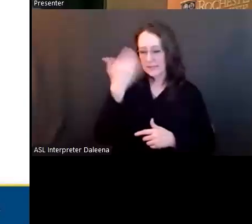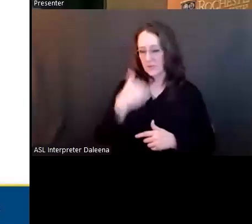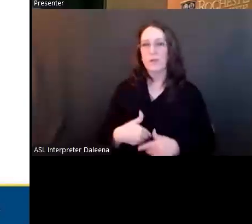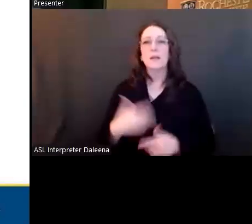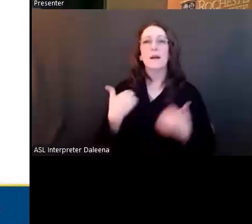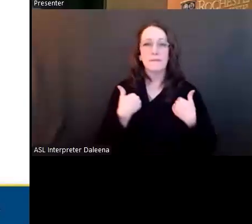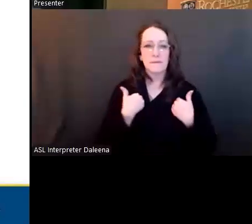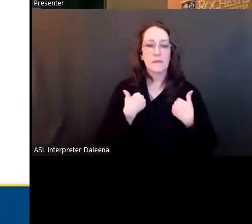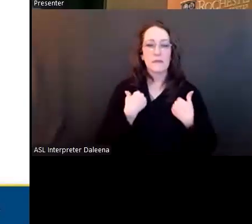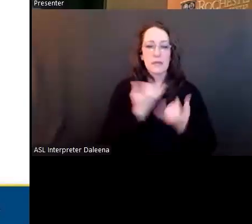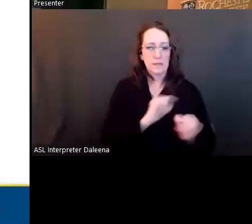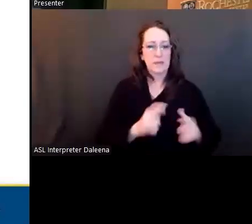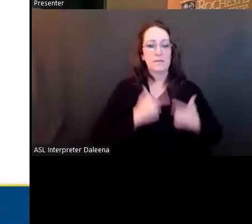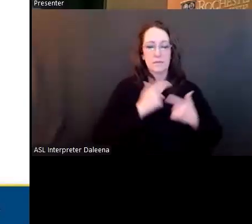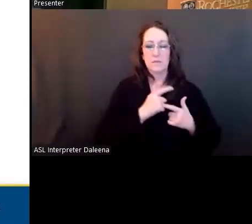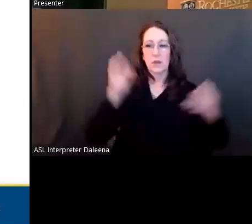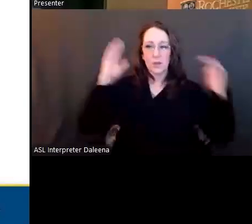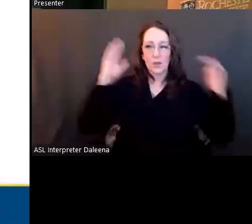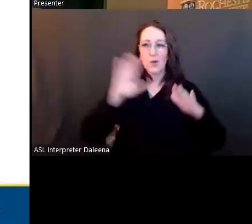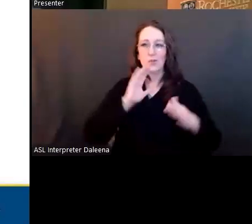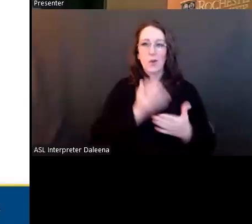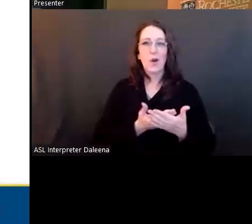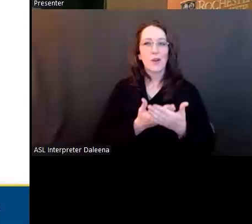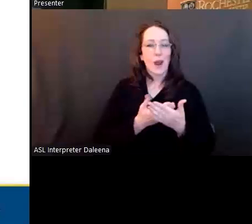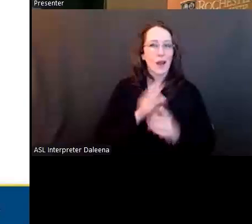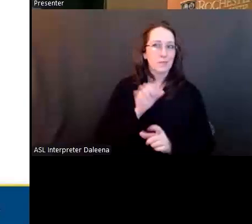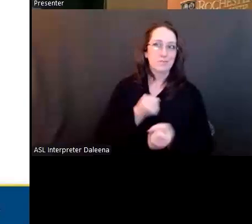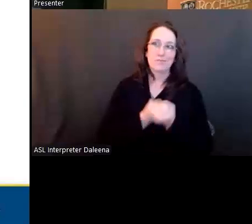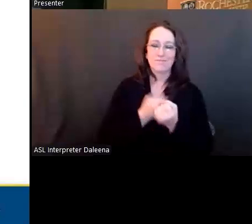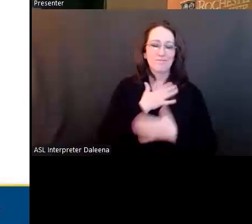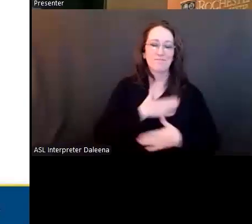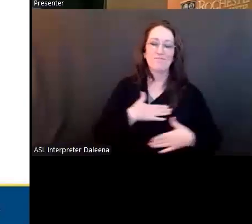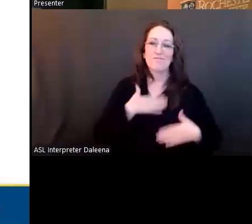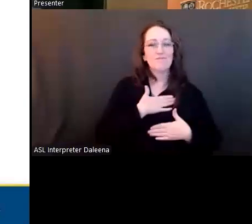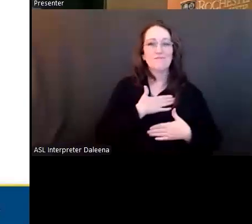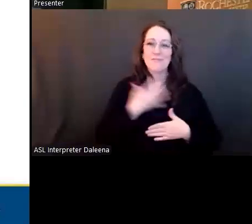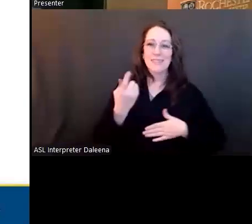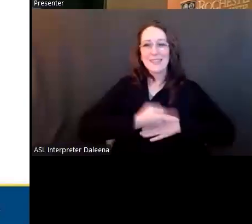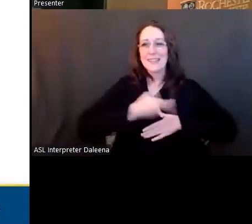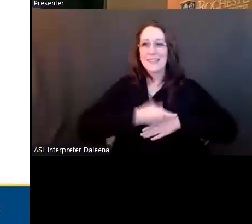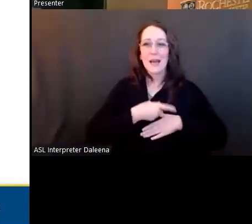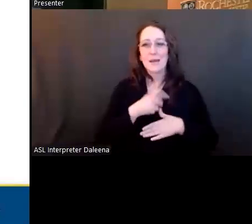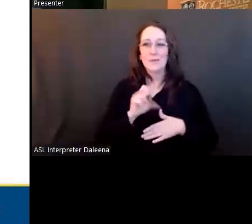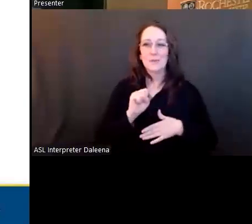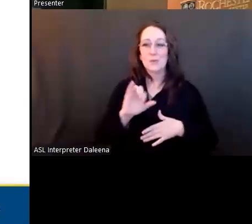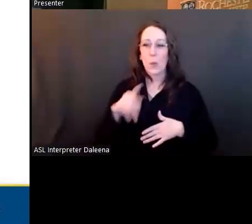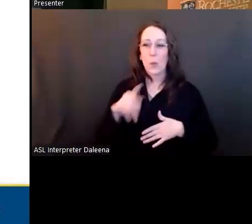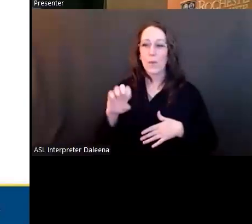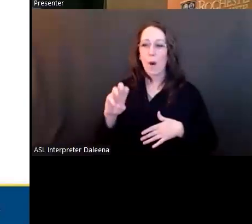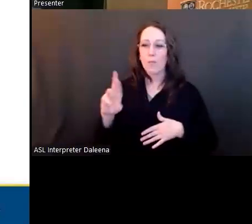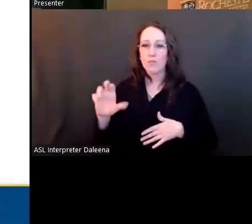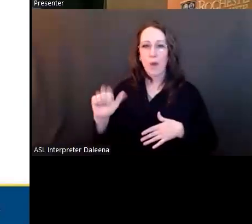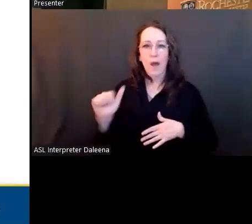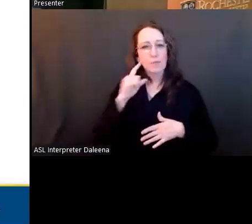adult daughter and is a big fan of daytime soap operas. She was enrolled in Strong Ties Clinic in 2011